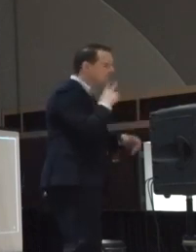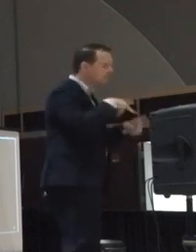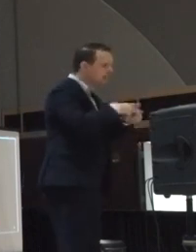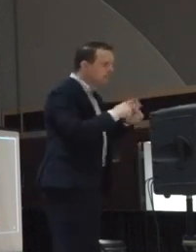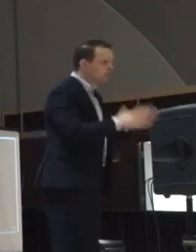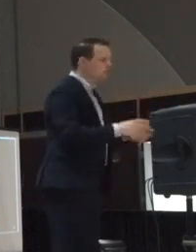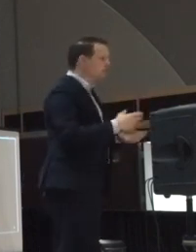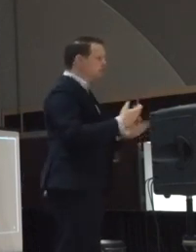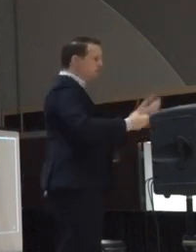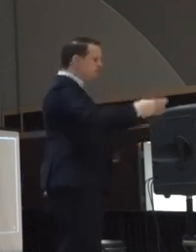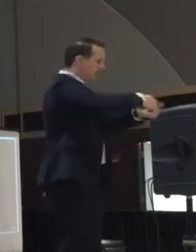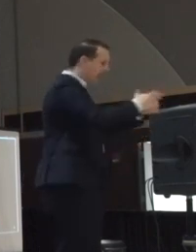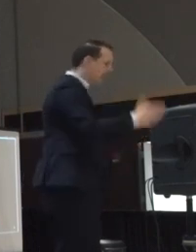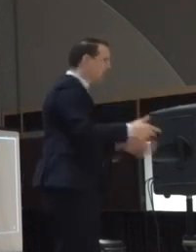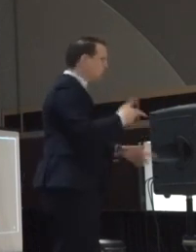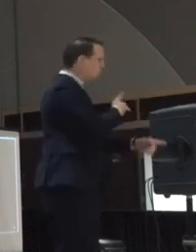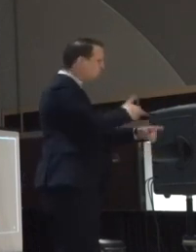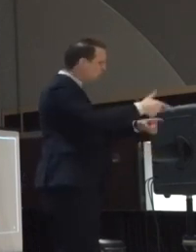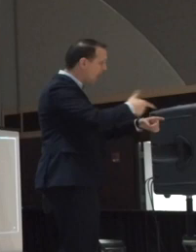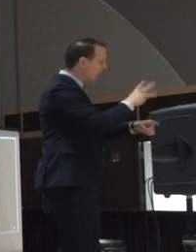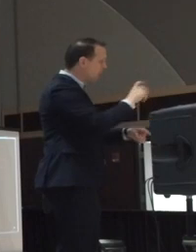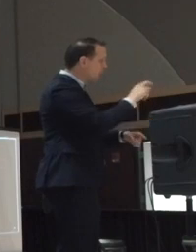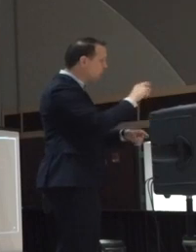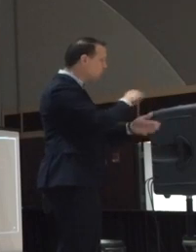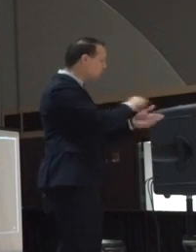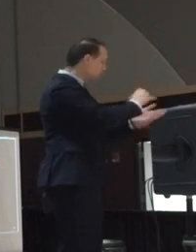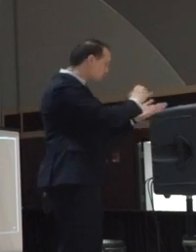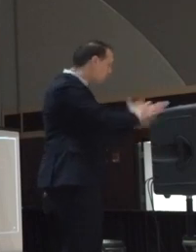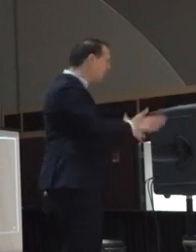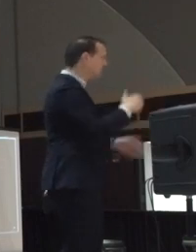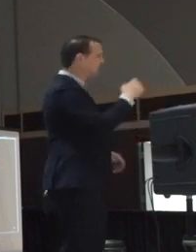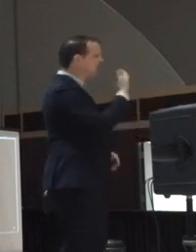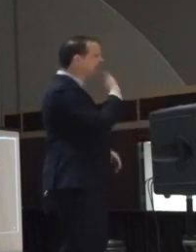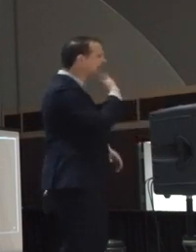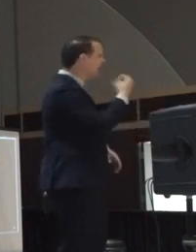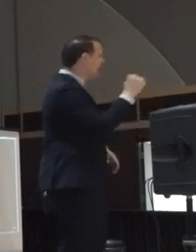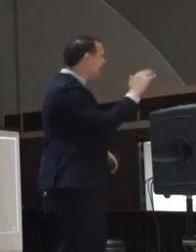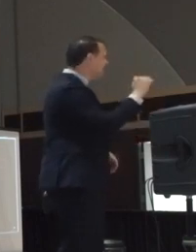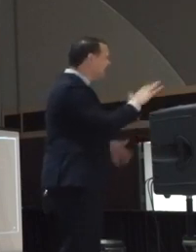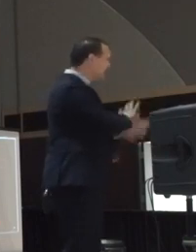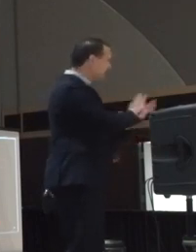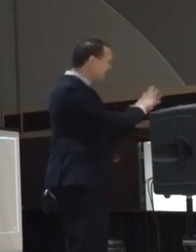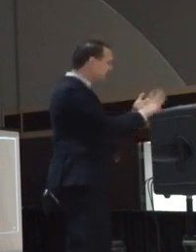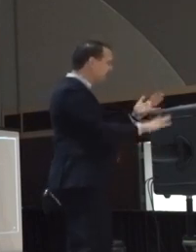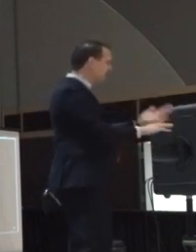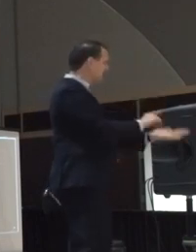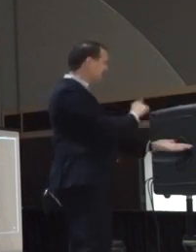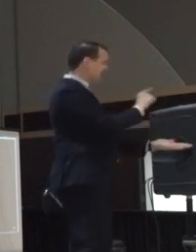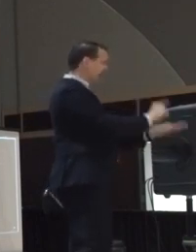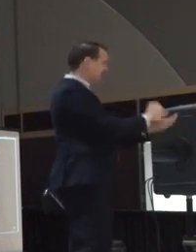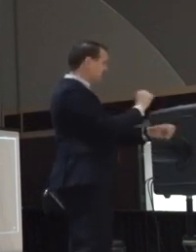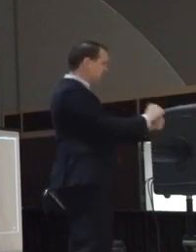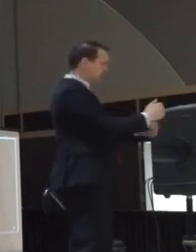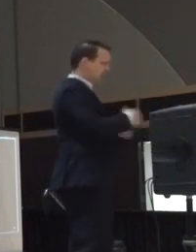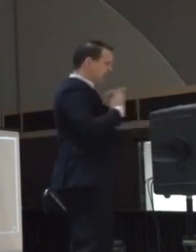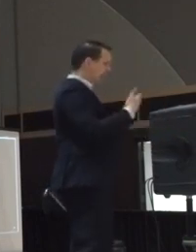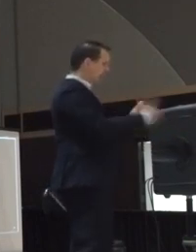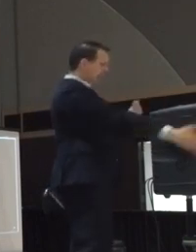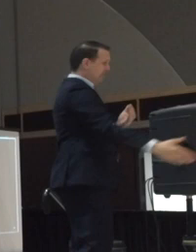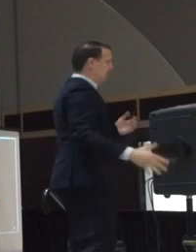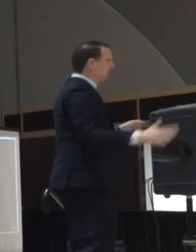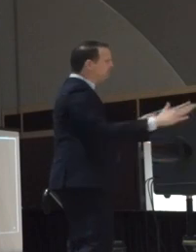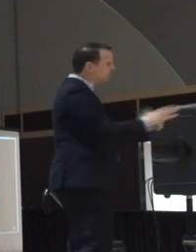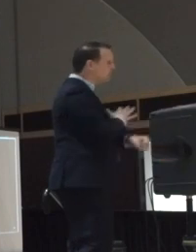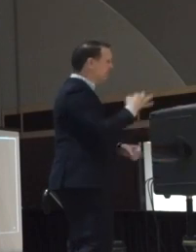mechanics, welders who can read drawings, heating and air conditioning, guaranteed a job for life, full